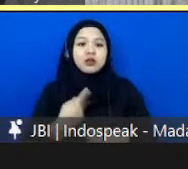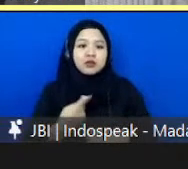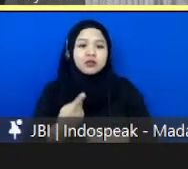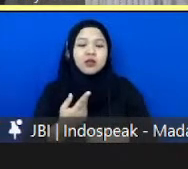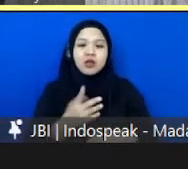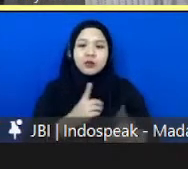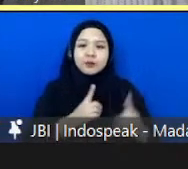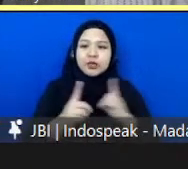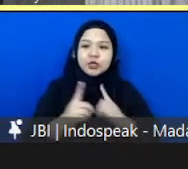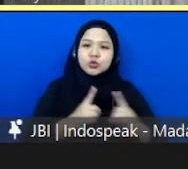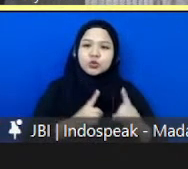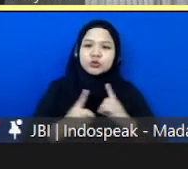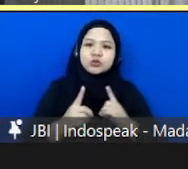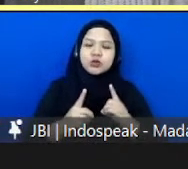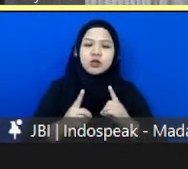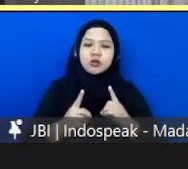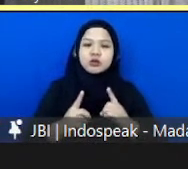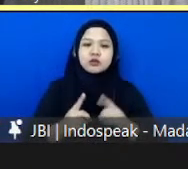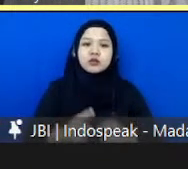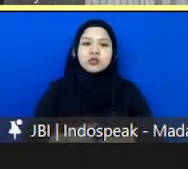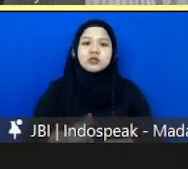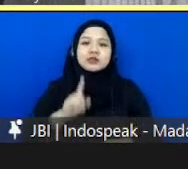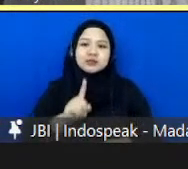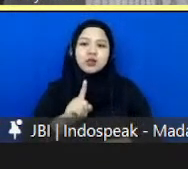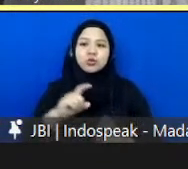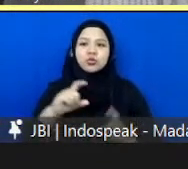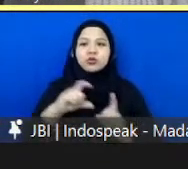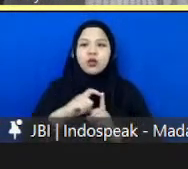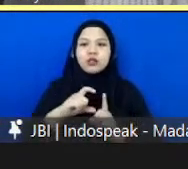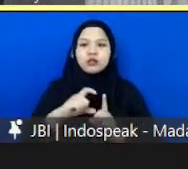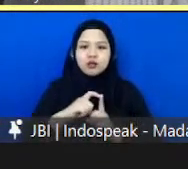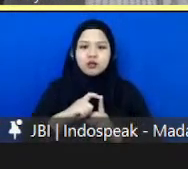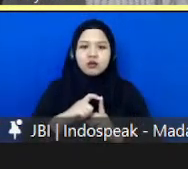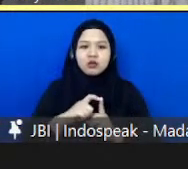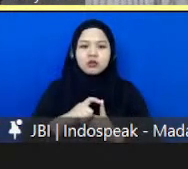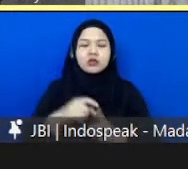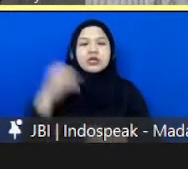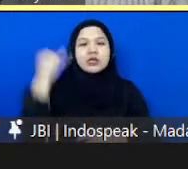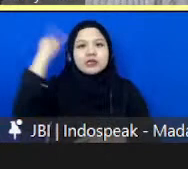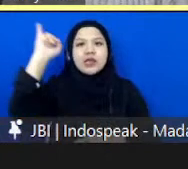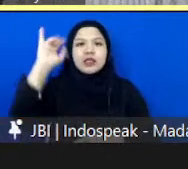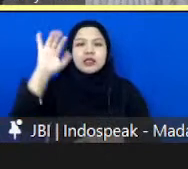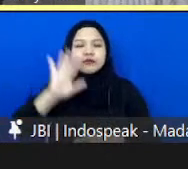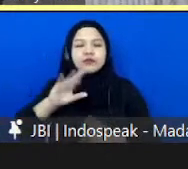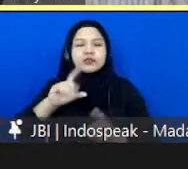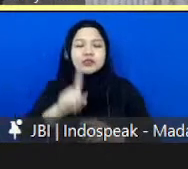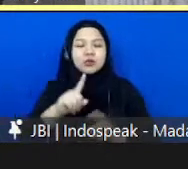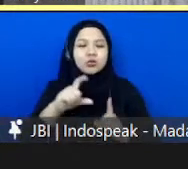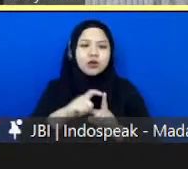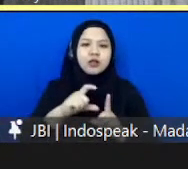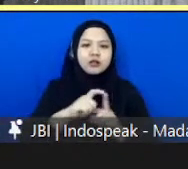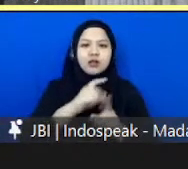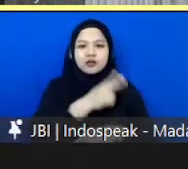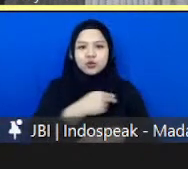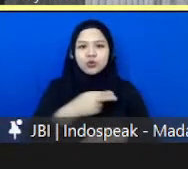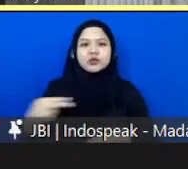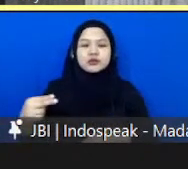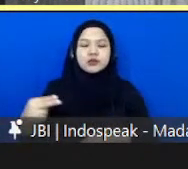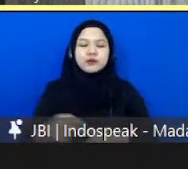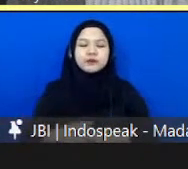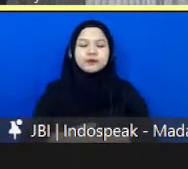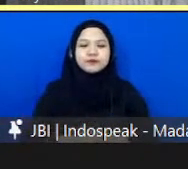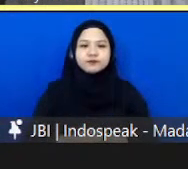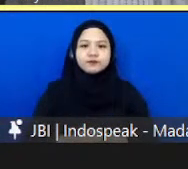the One Data initiative in Indonesia. The biggest problem from